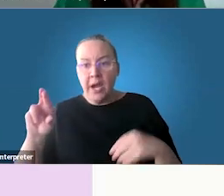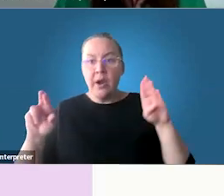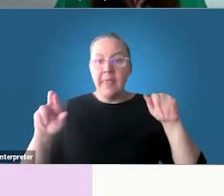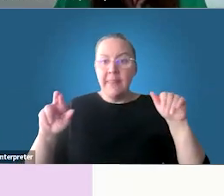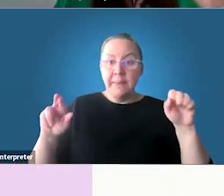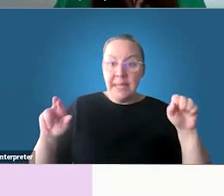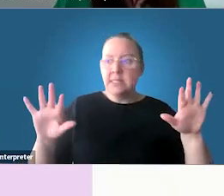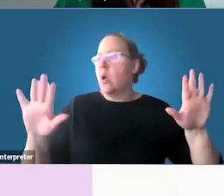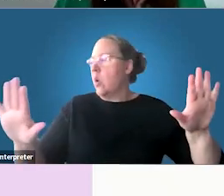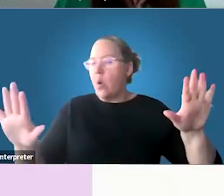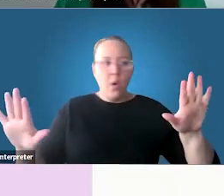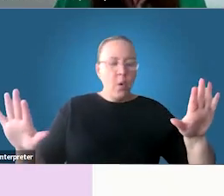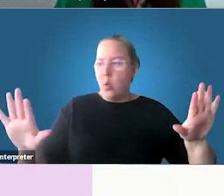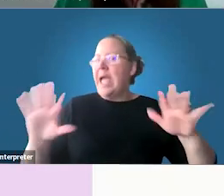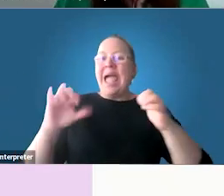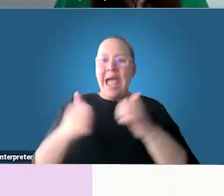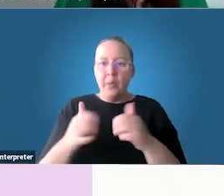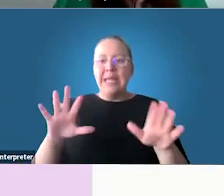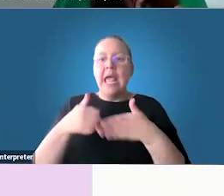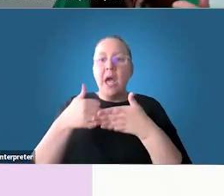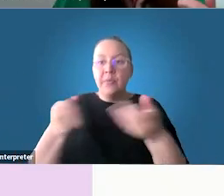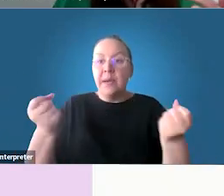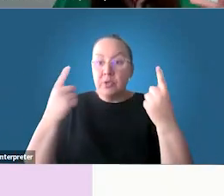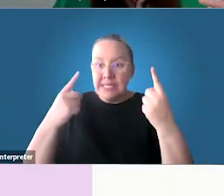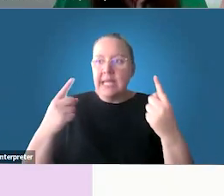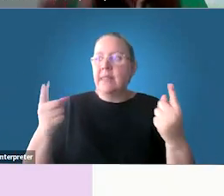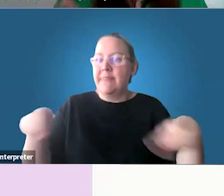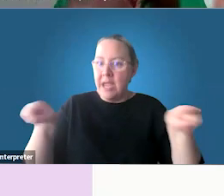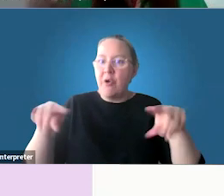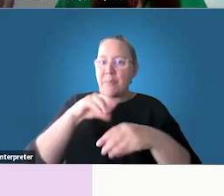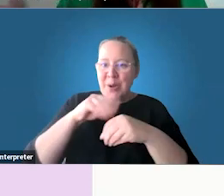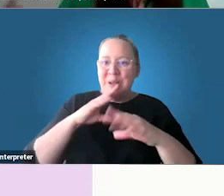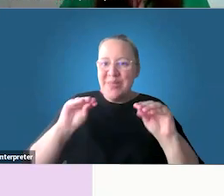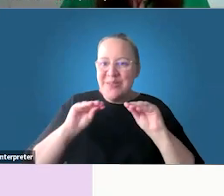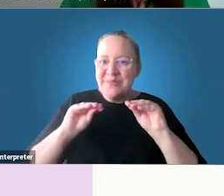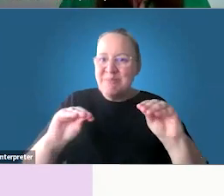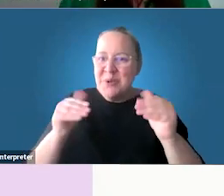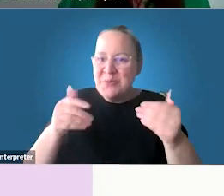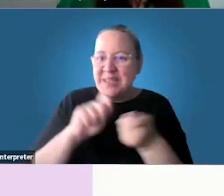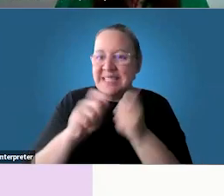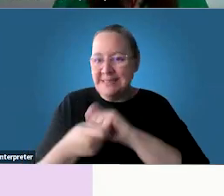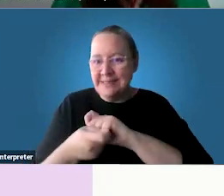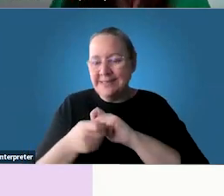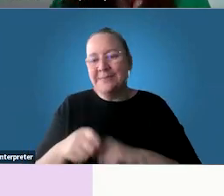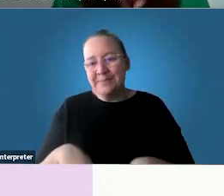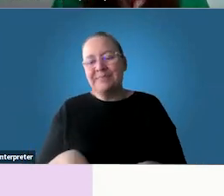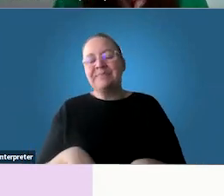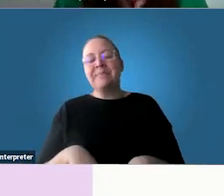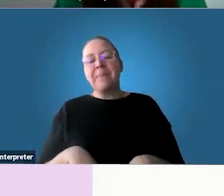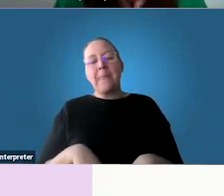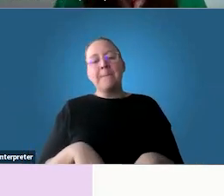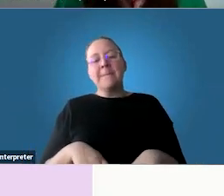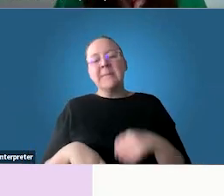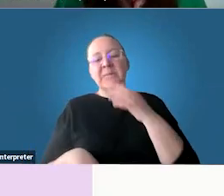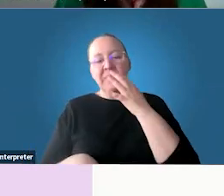see themselves as a part of this movement, and be singing from the same song sheet in the choir.